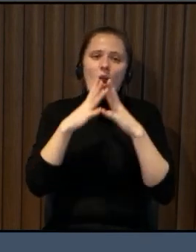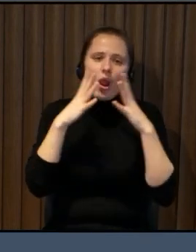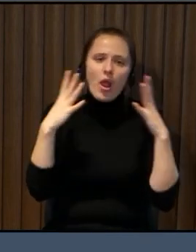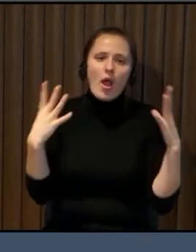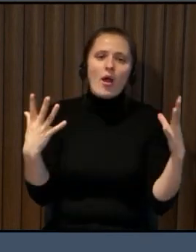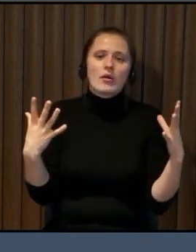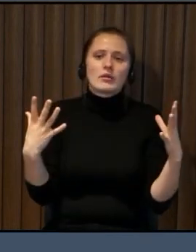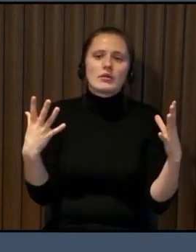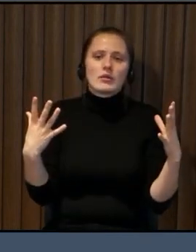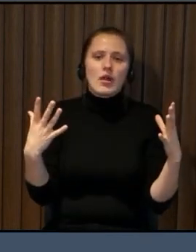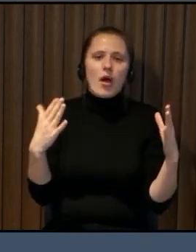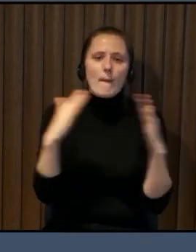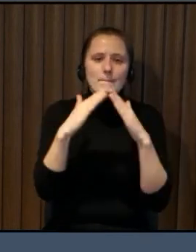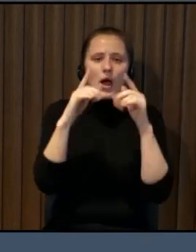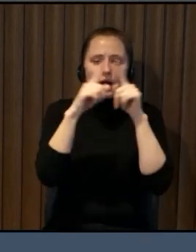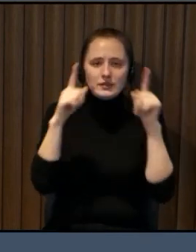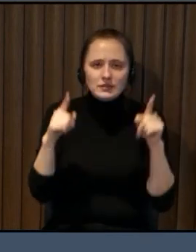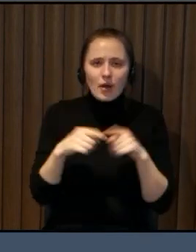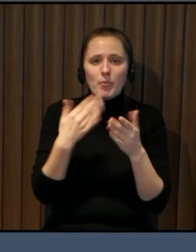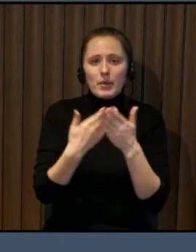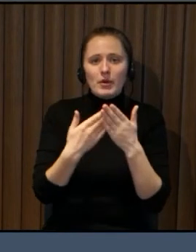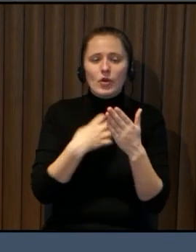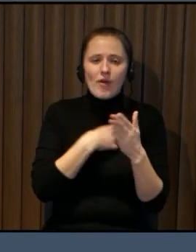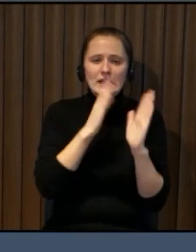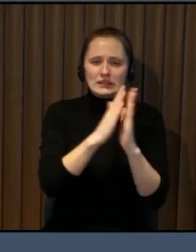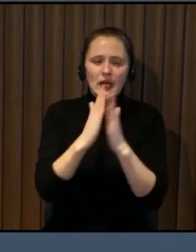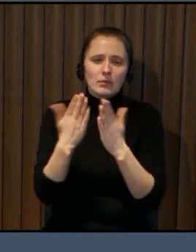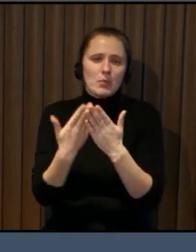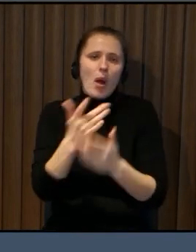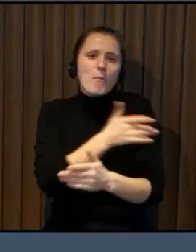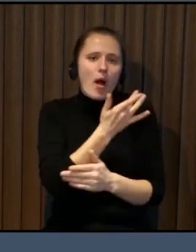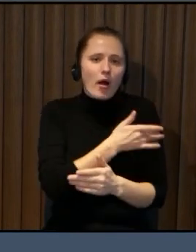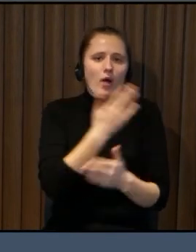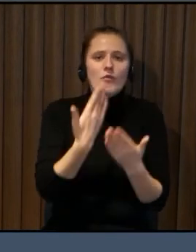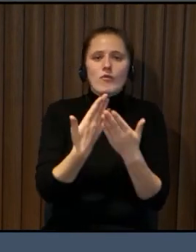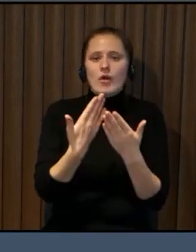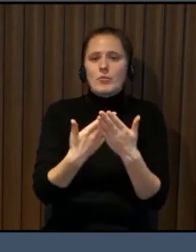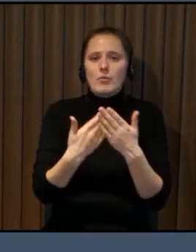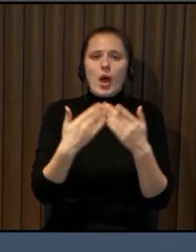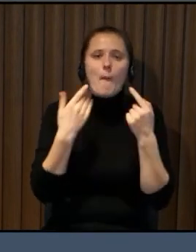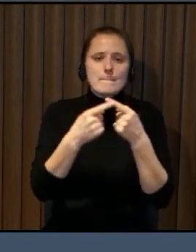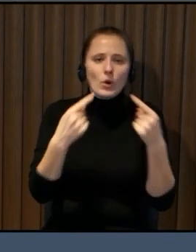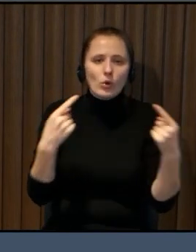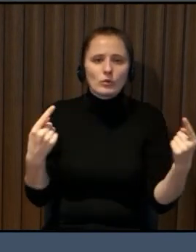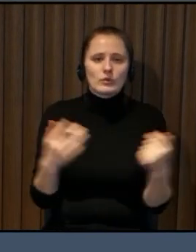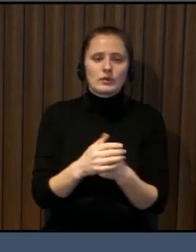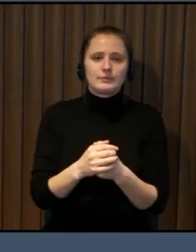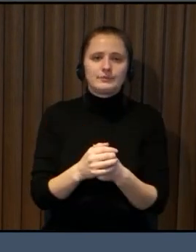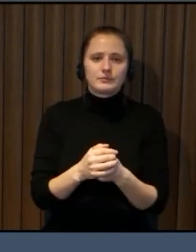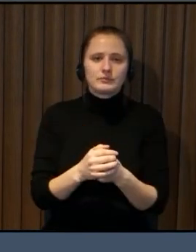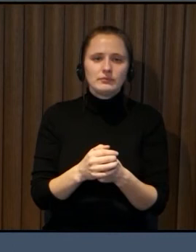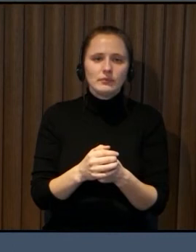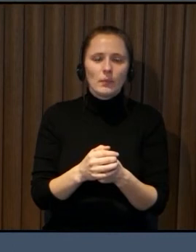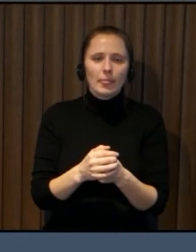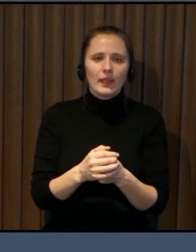complicated, then you need to sort maybe all the chapters, maybe